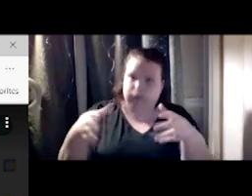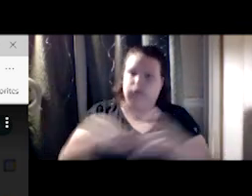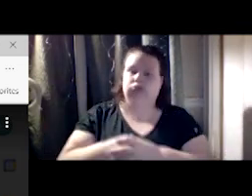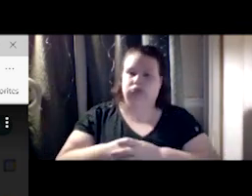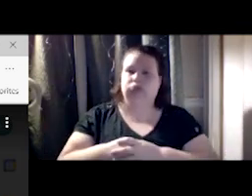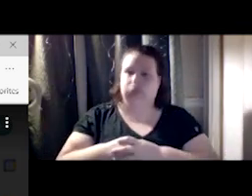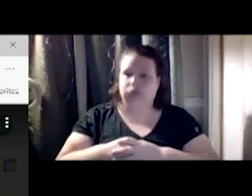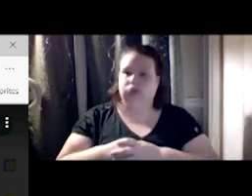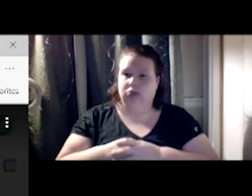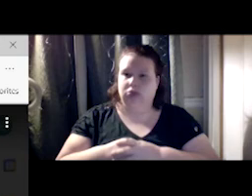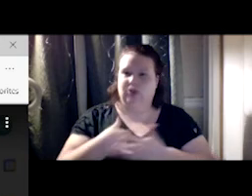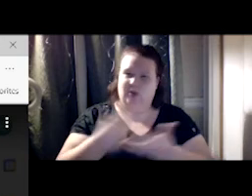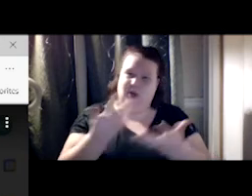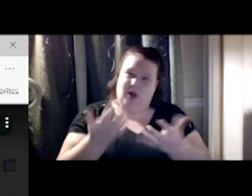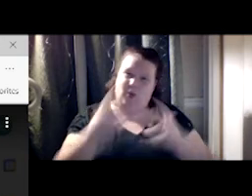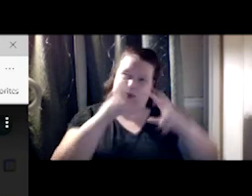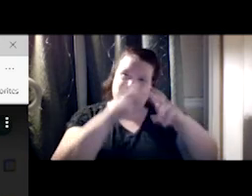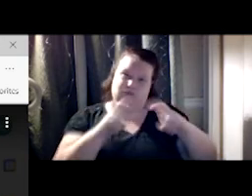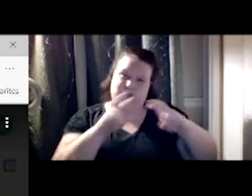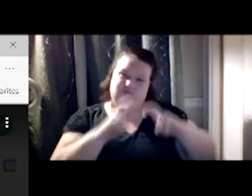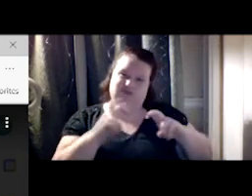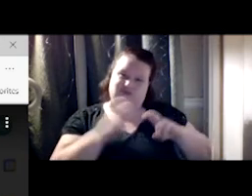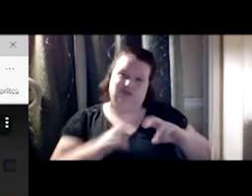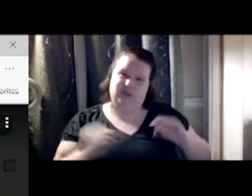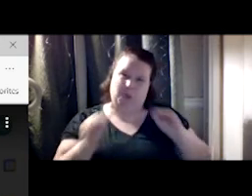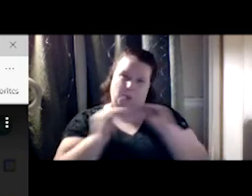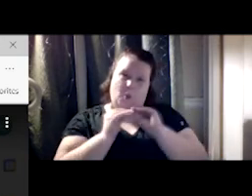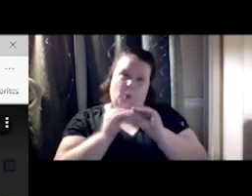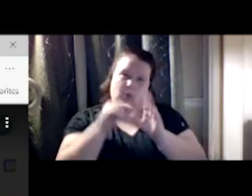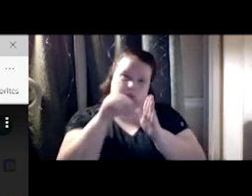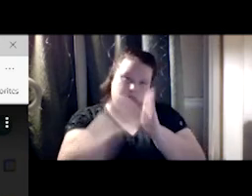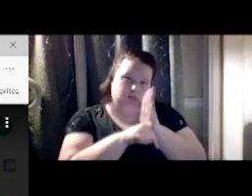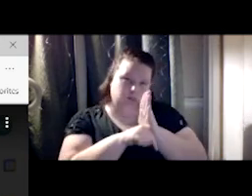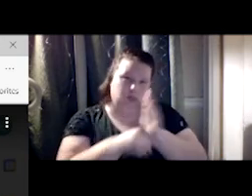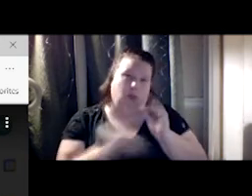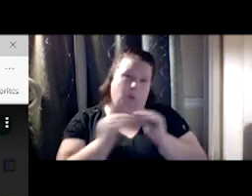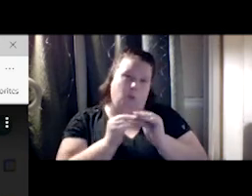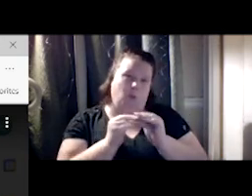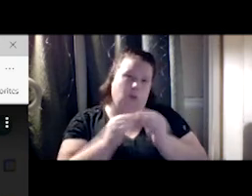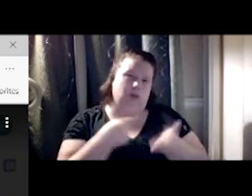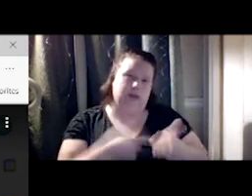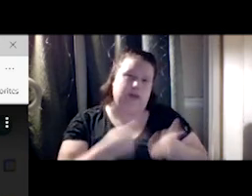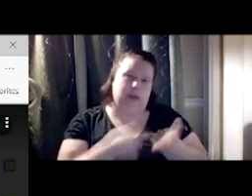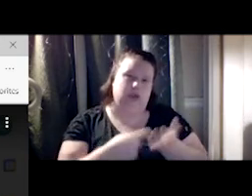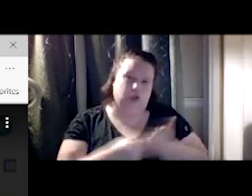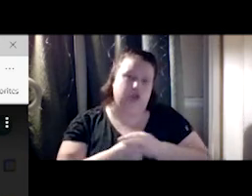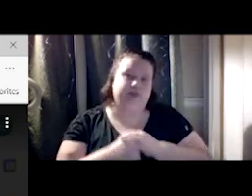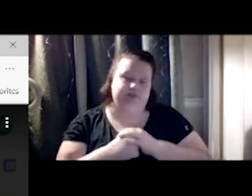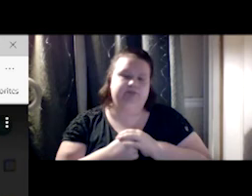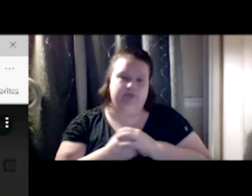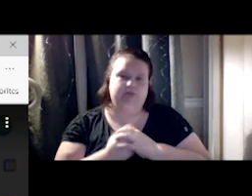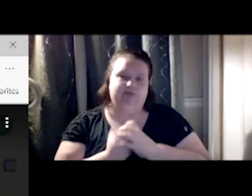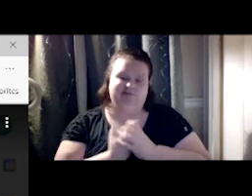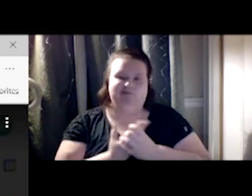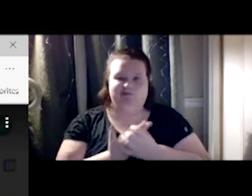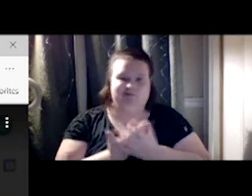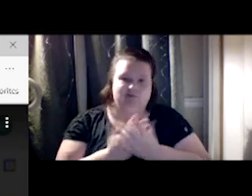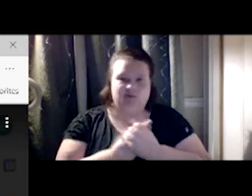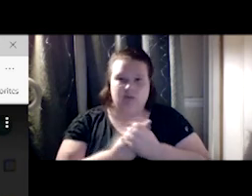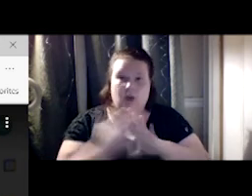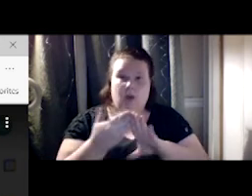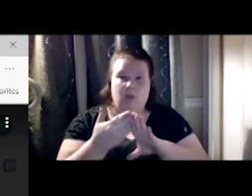possible within renovation. So I do think that there's a lot more conversation that needs to be had,